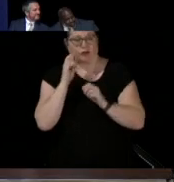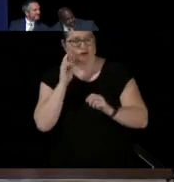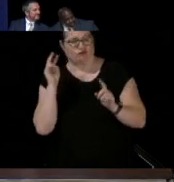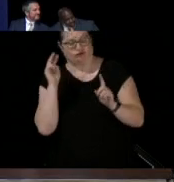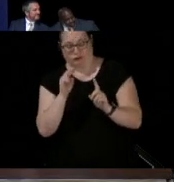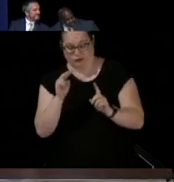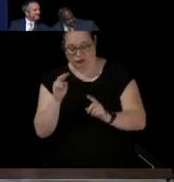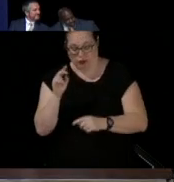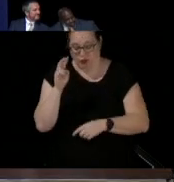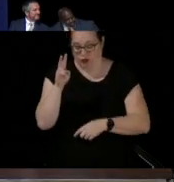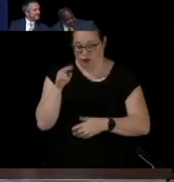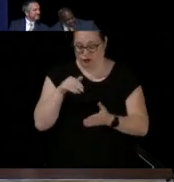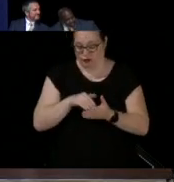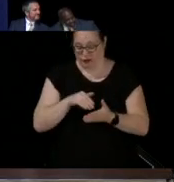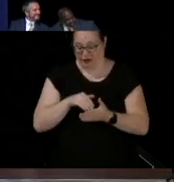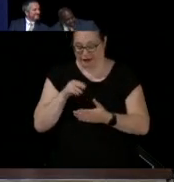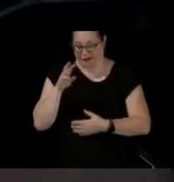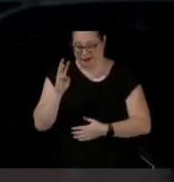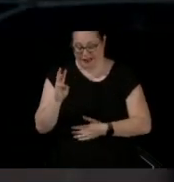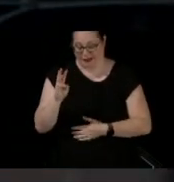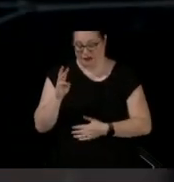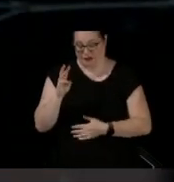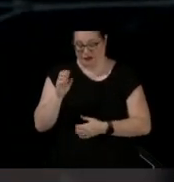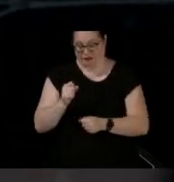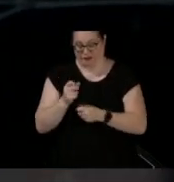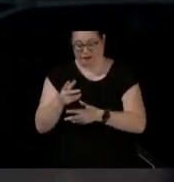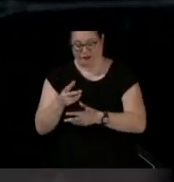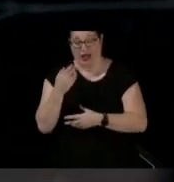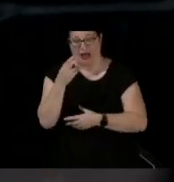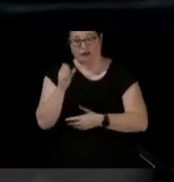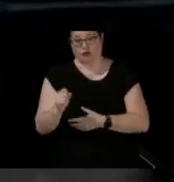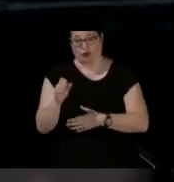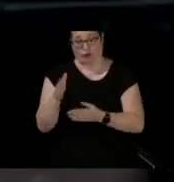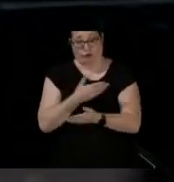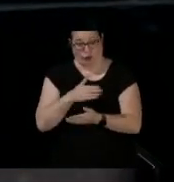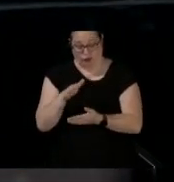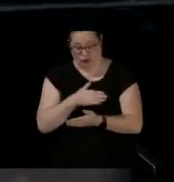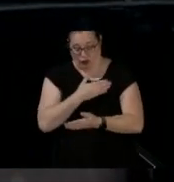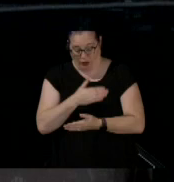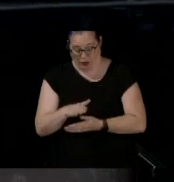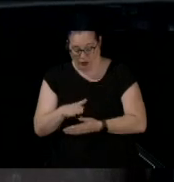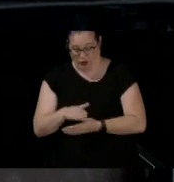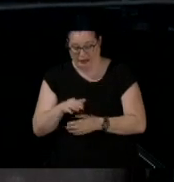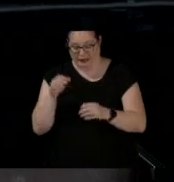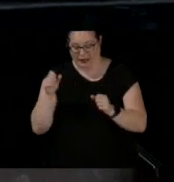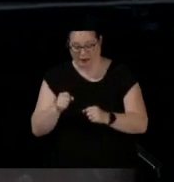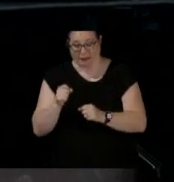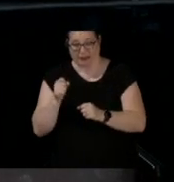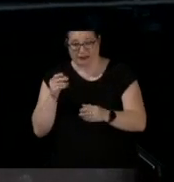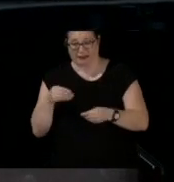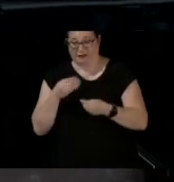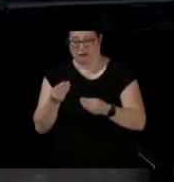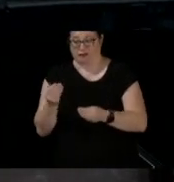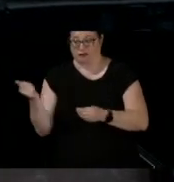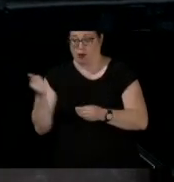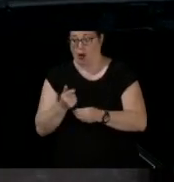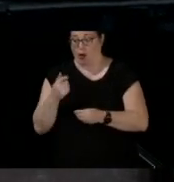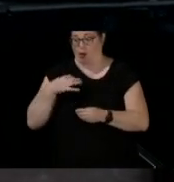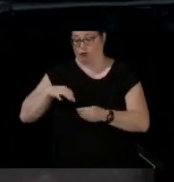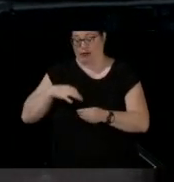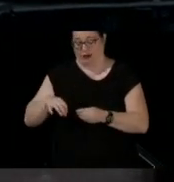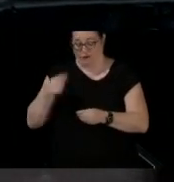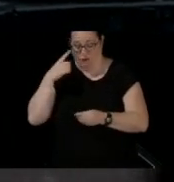2006 release of High School Musical can be single-handedly accredited for our high school ideals and expectations we held for